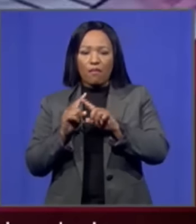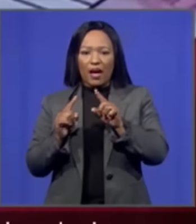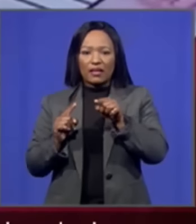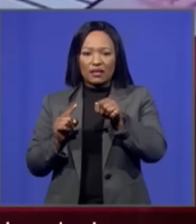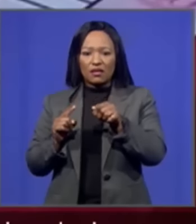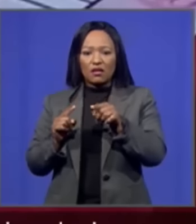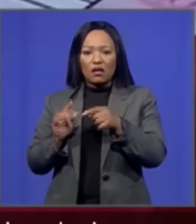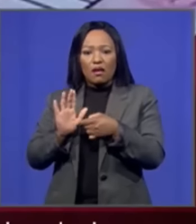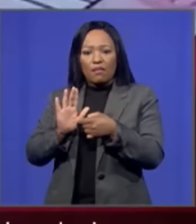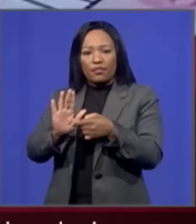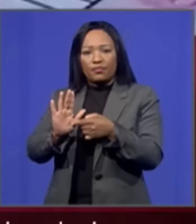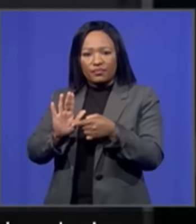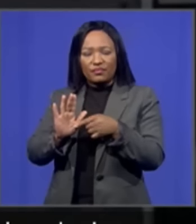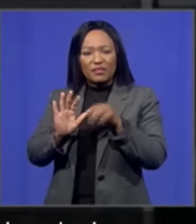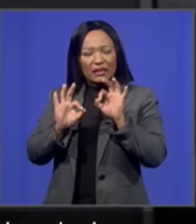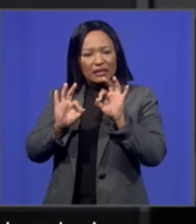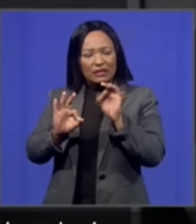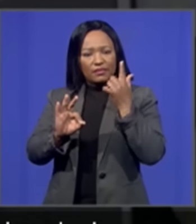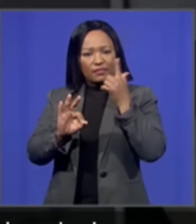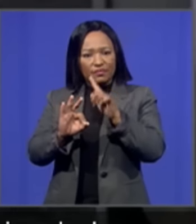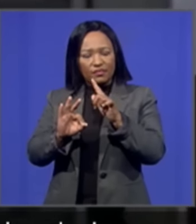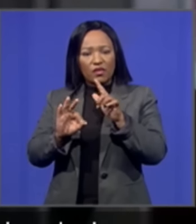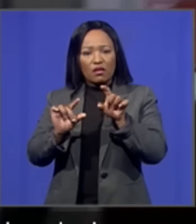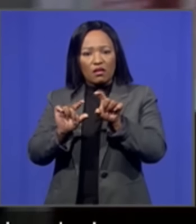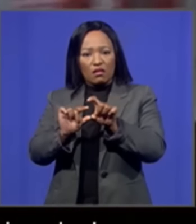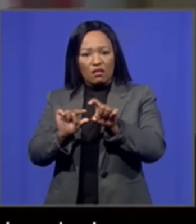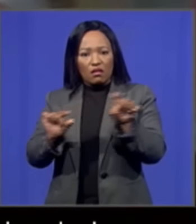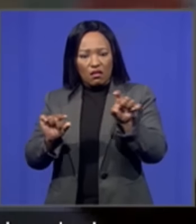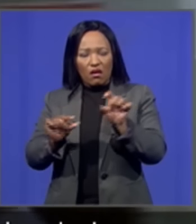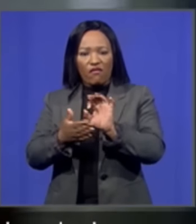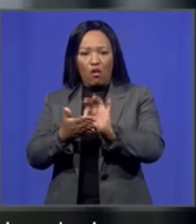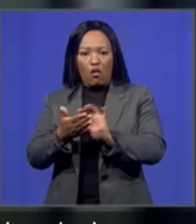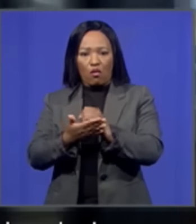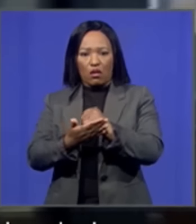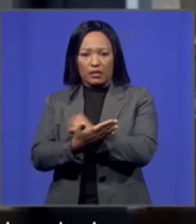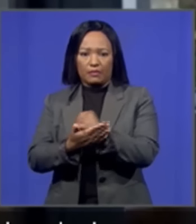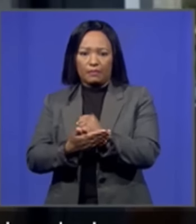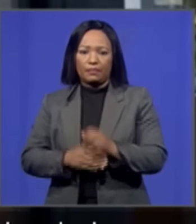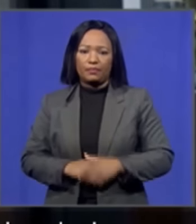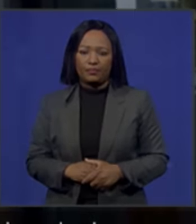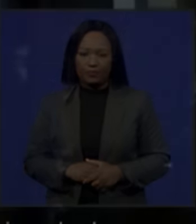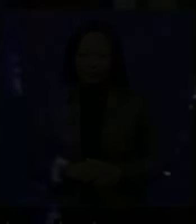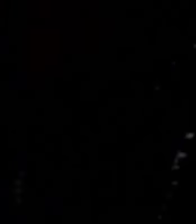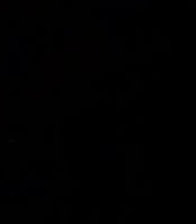fana ka tšhupa bodulo yeo e napagetšego go setiši se maleba sa dikgetho.